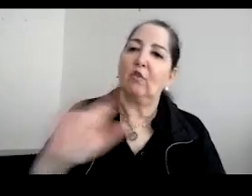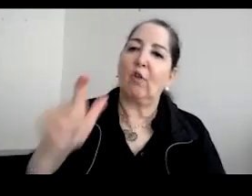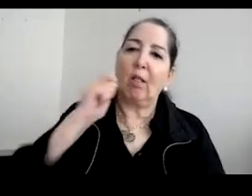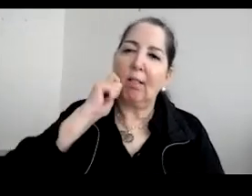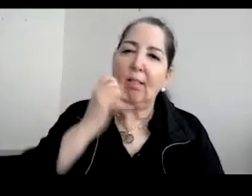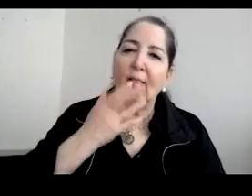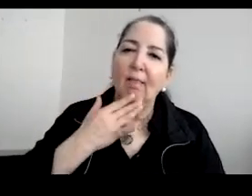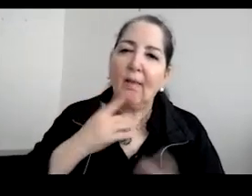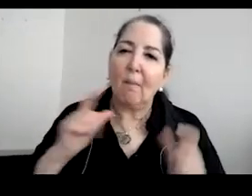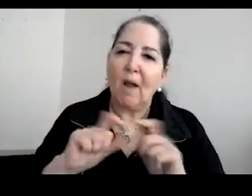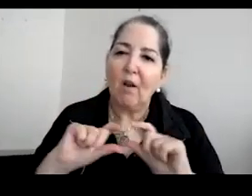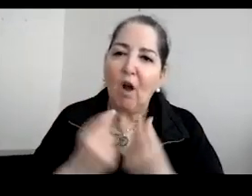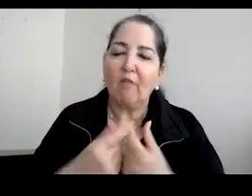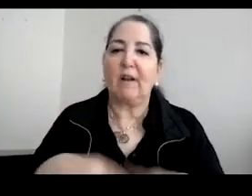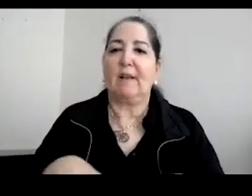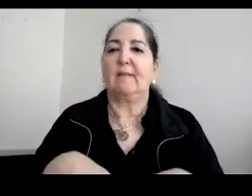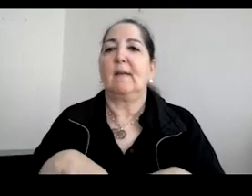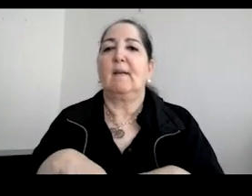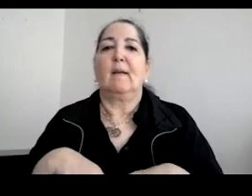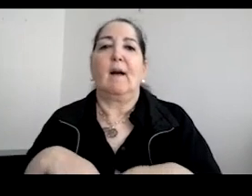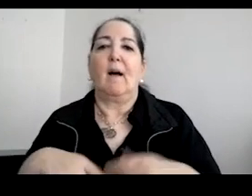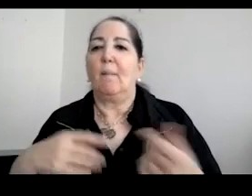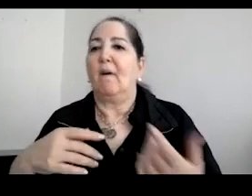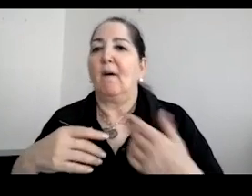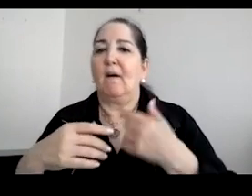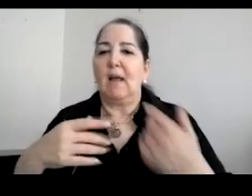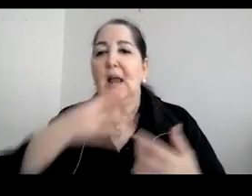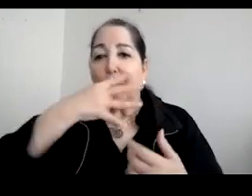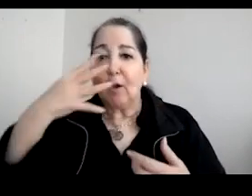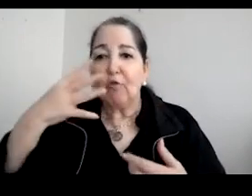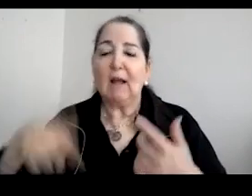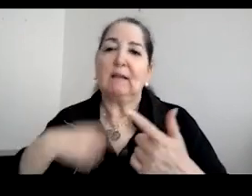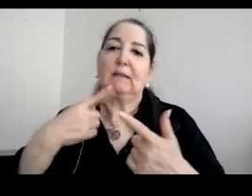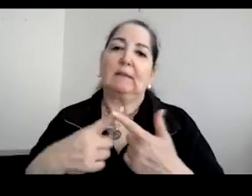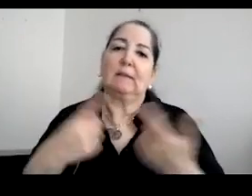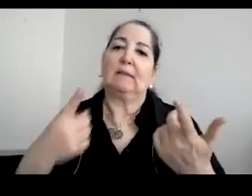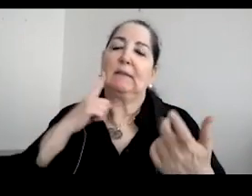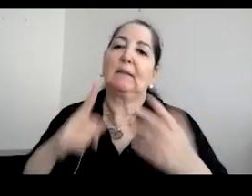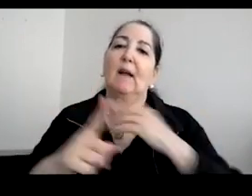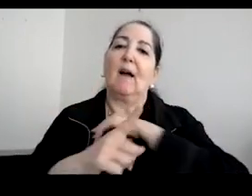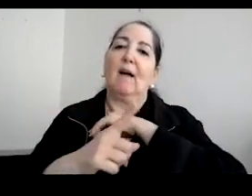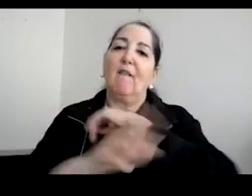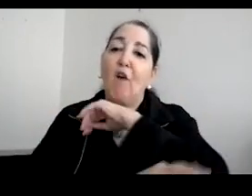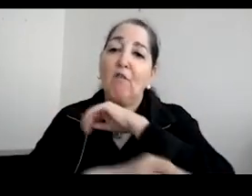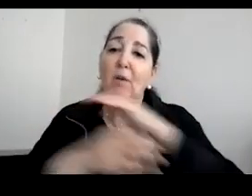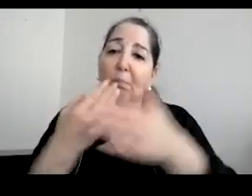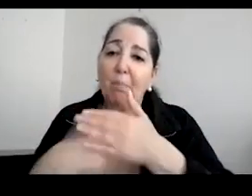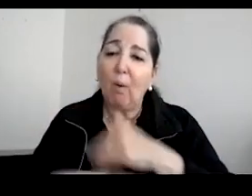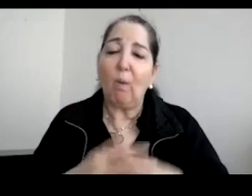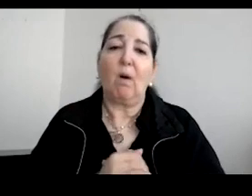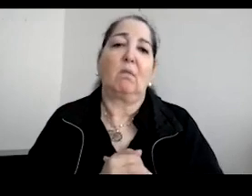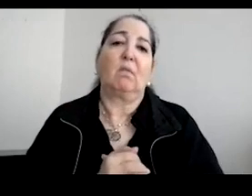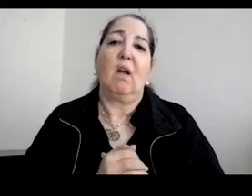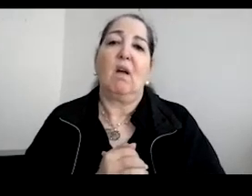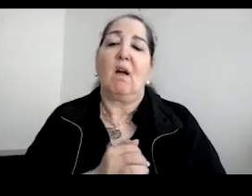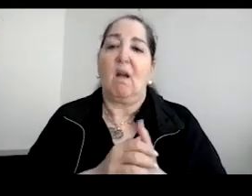begin with, and concentrated in the service sectors. So how has policy responded? Okay, so this is again a